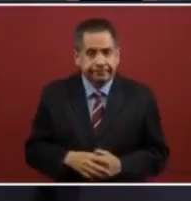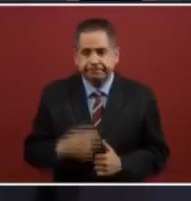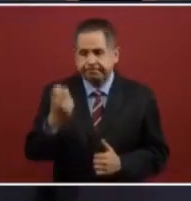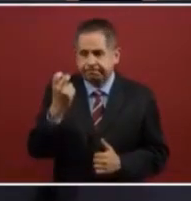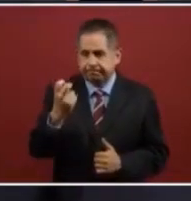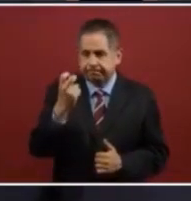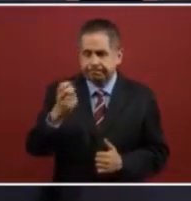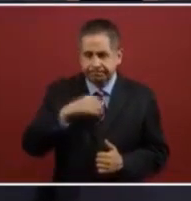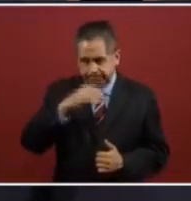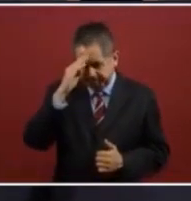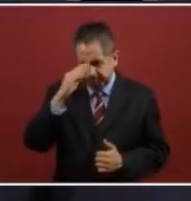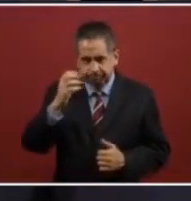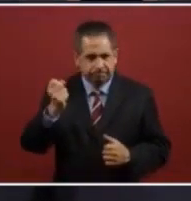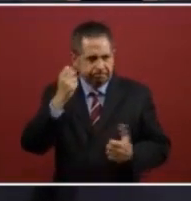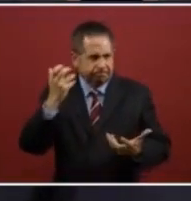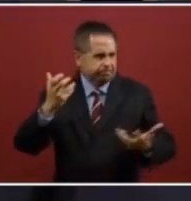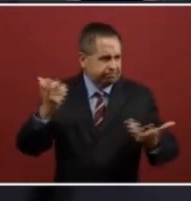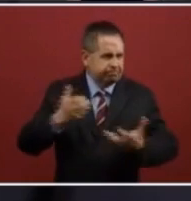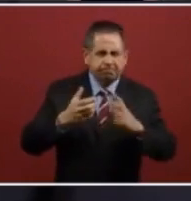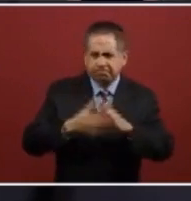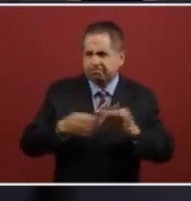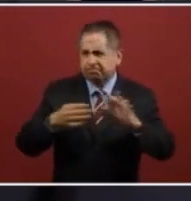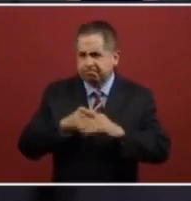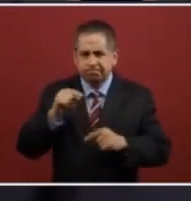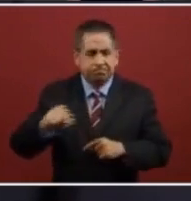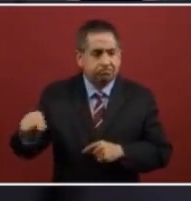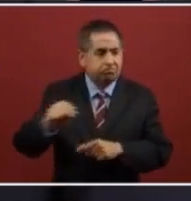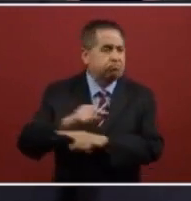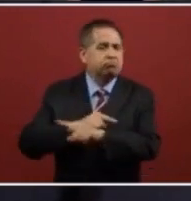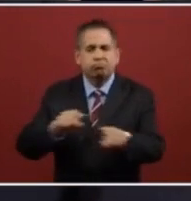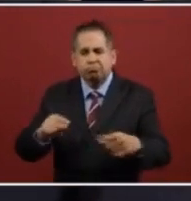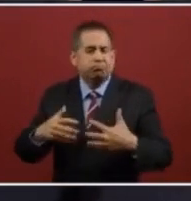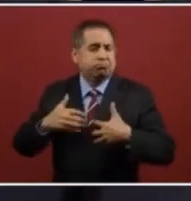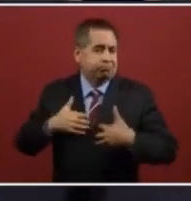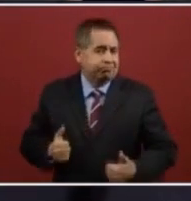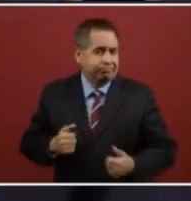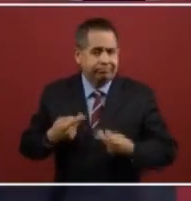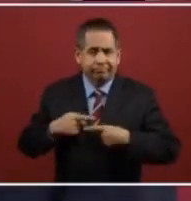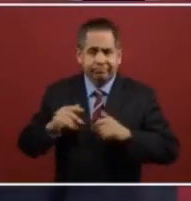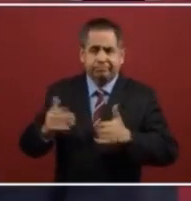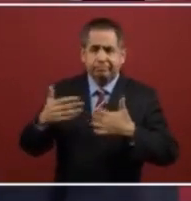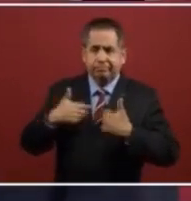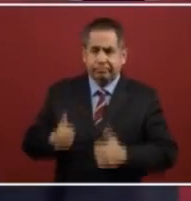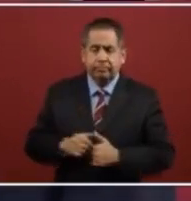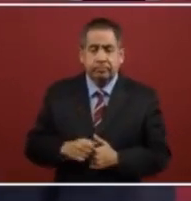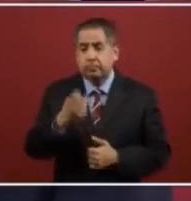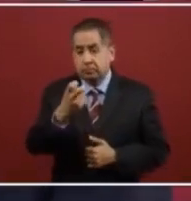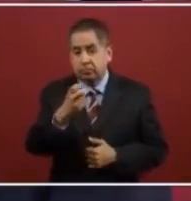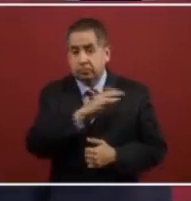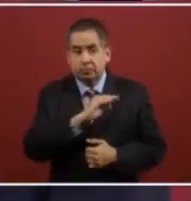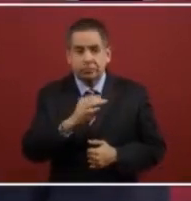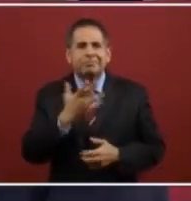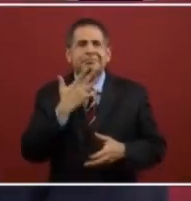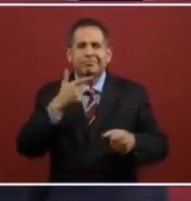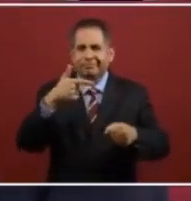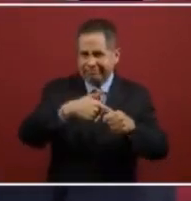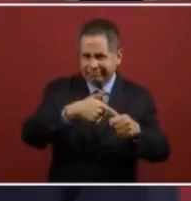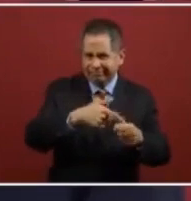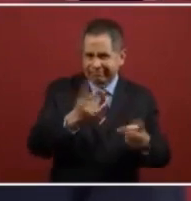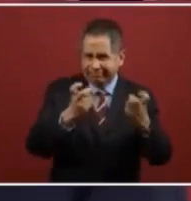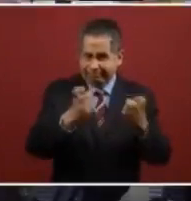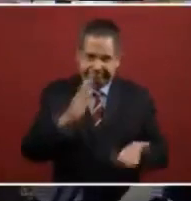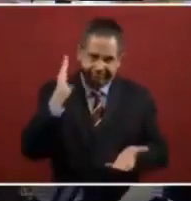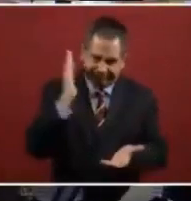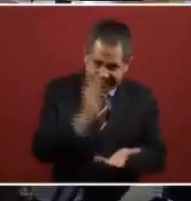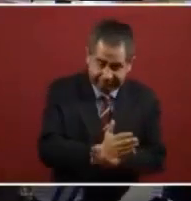That's why podemos hacer muchas cosas. we're able to do so many Bueno, por things. eso pudimos hacer lo del huachicol. That's why we were able to fight que,